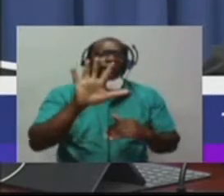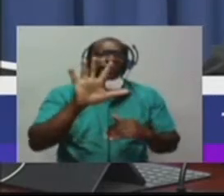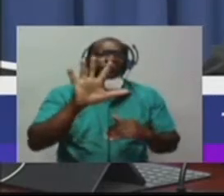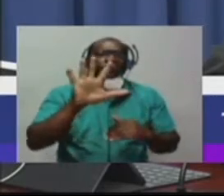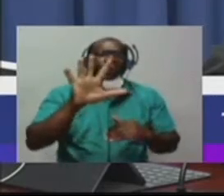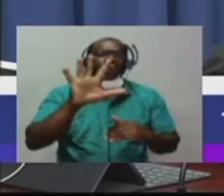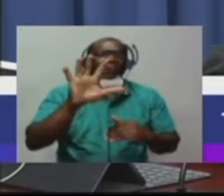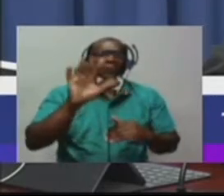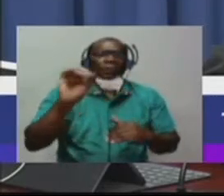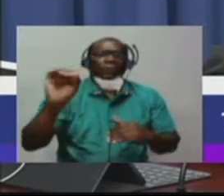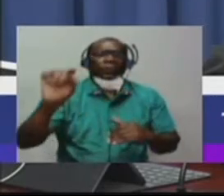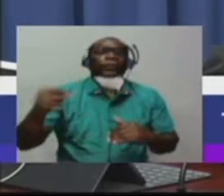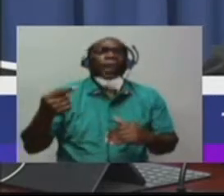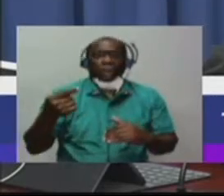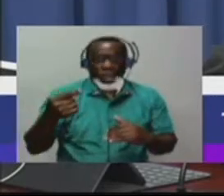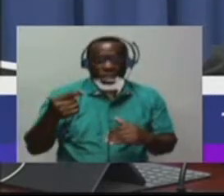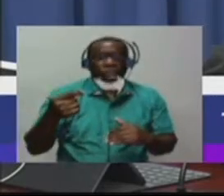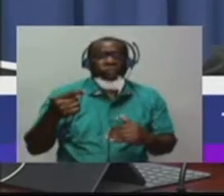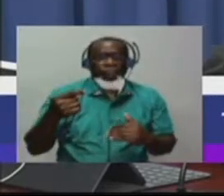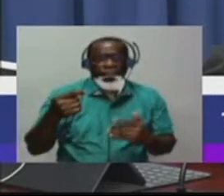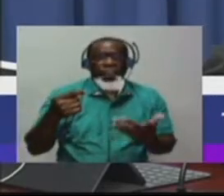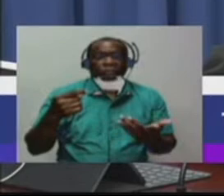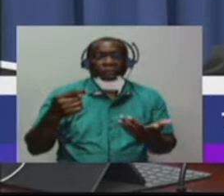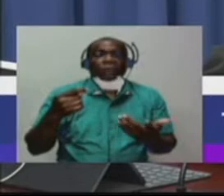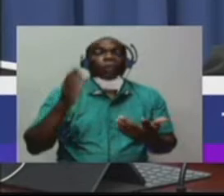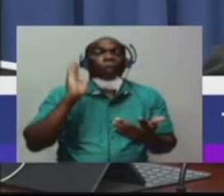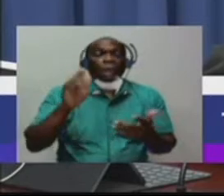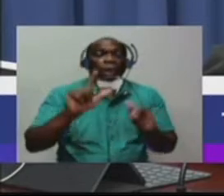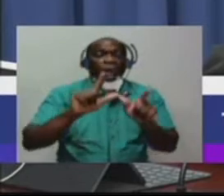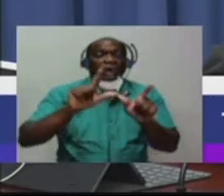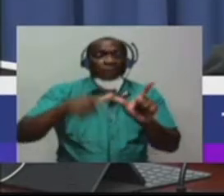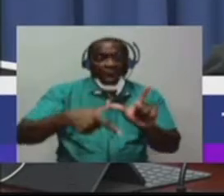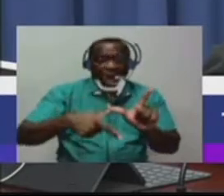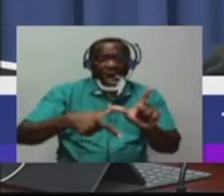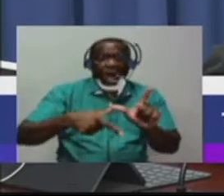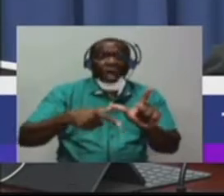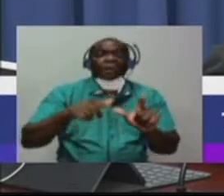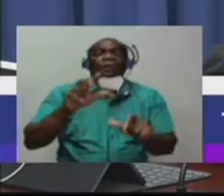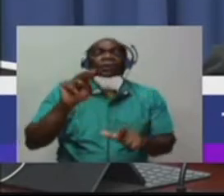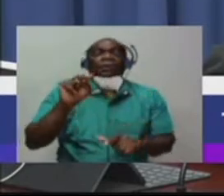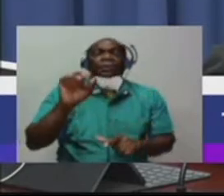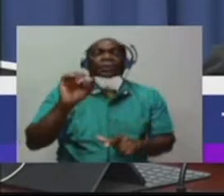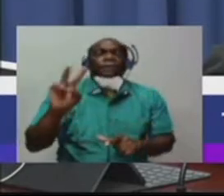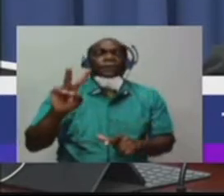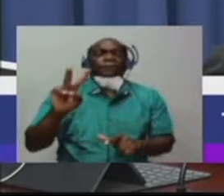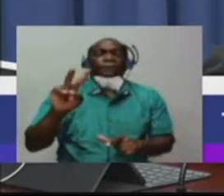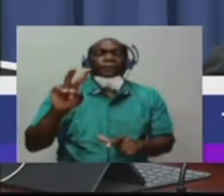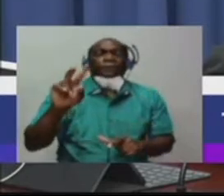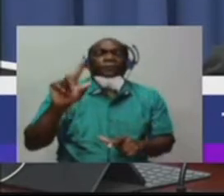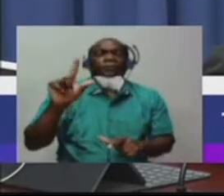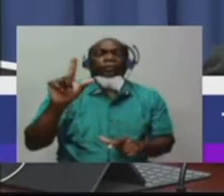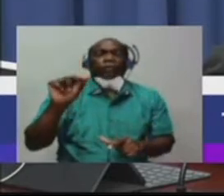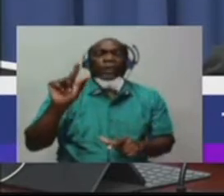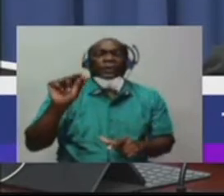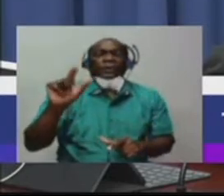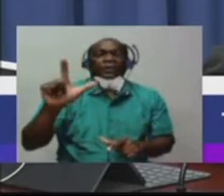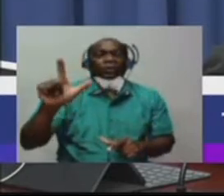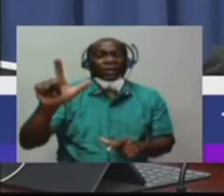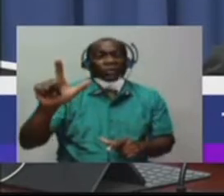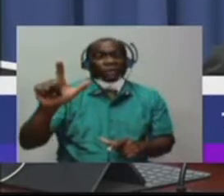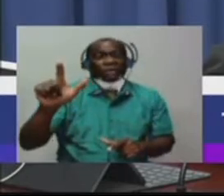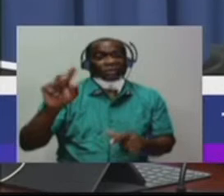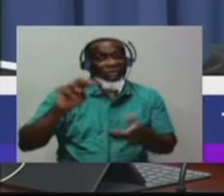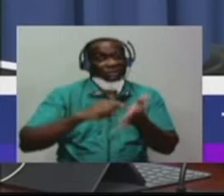on November 2021. So it means we have a relatively short